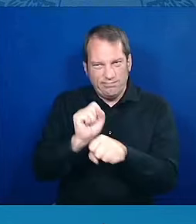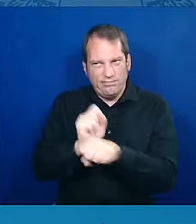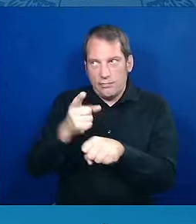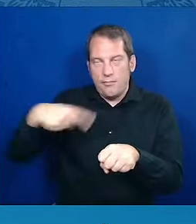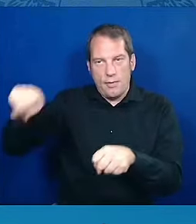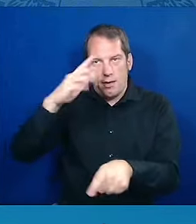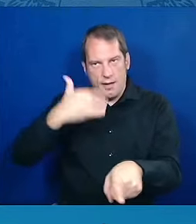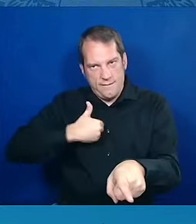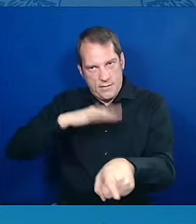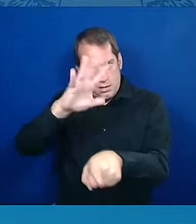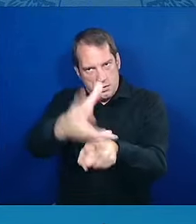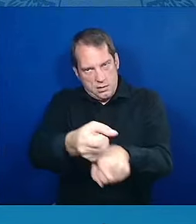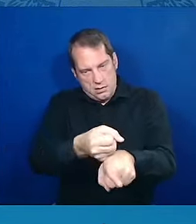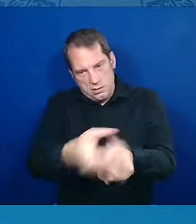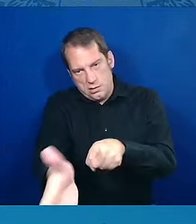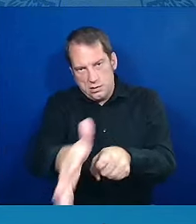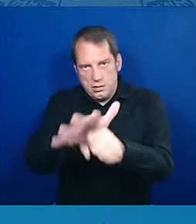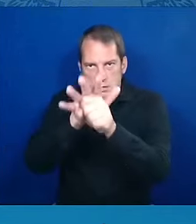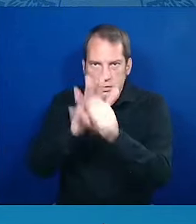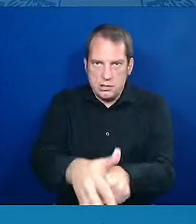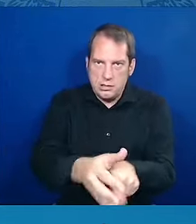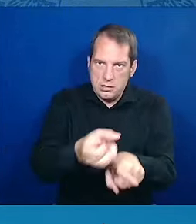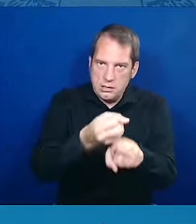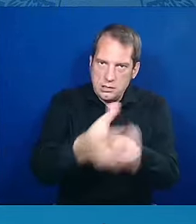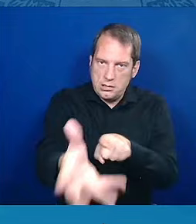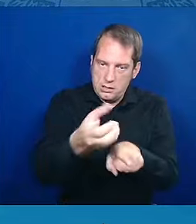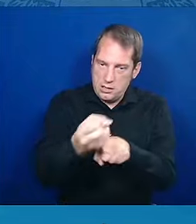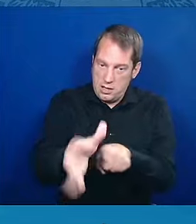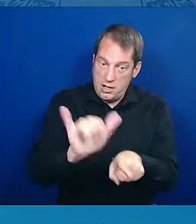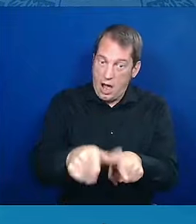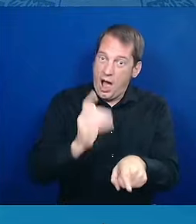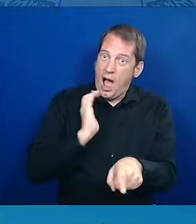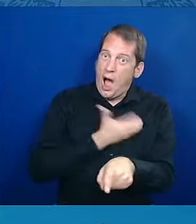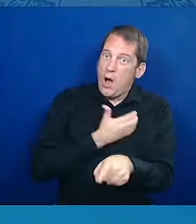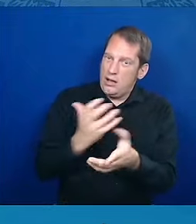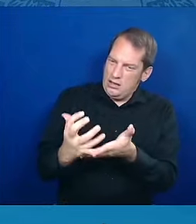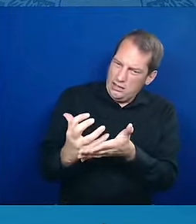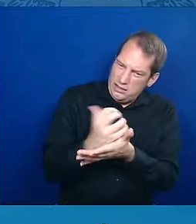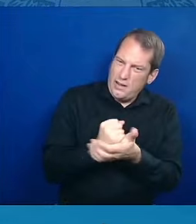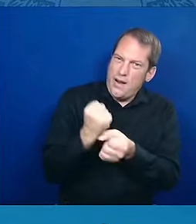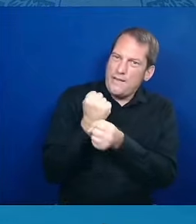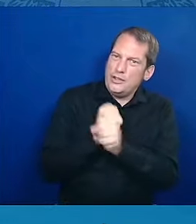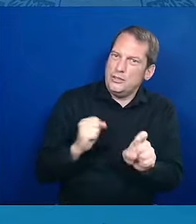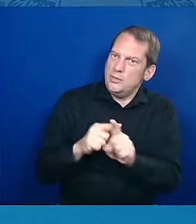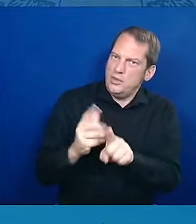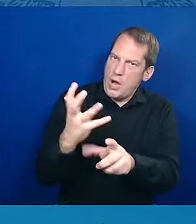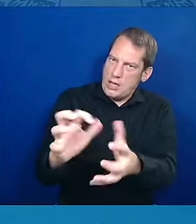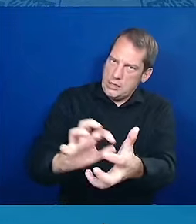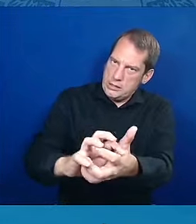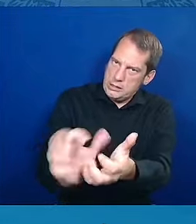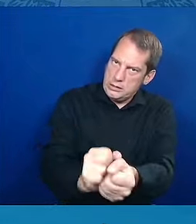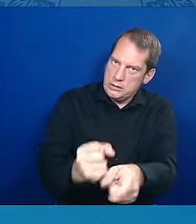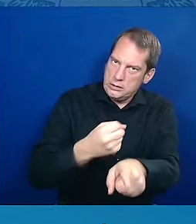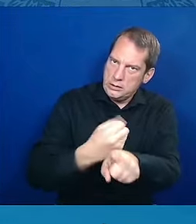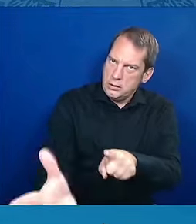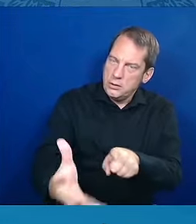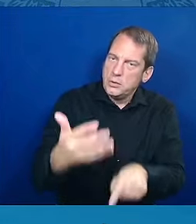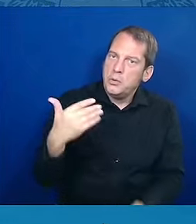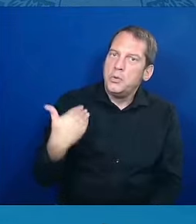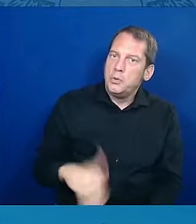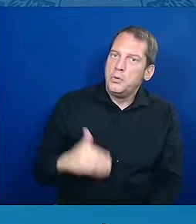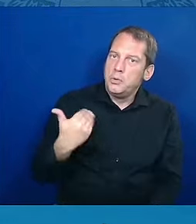freedoms. While you teach students about democracy and representative